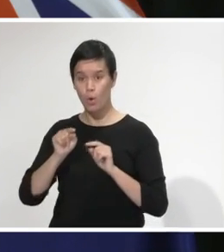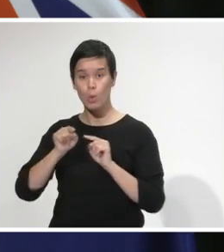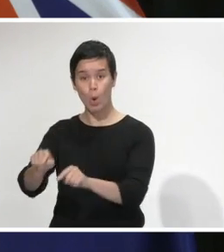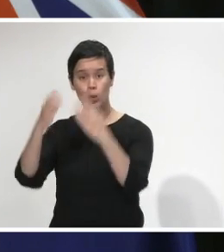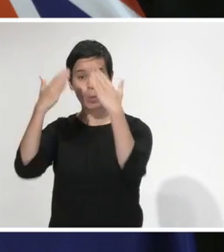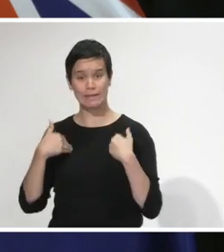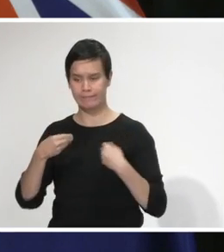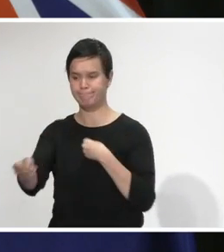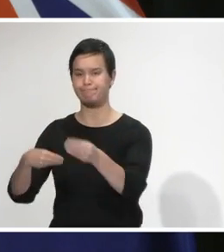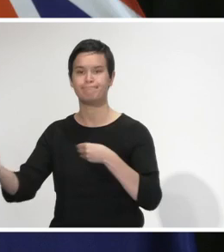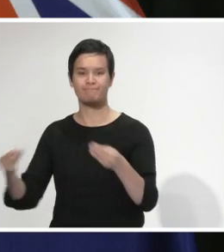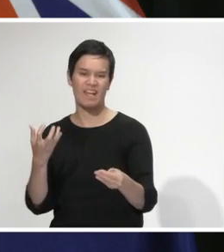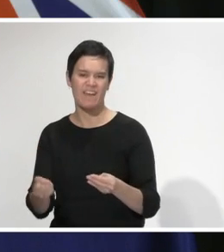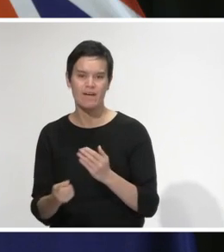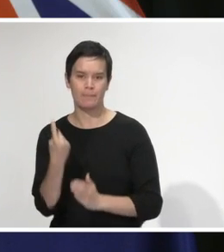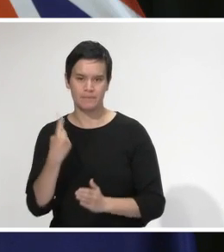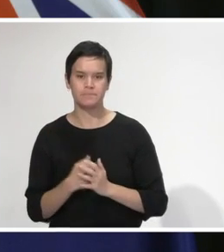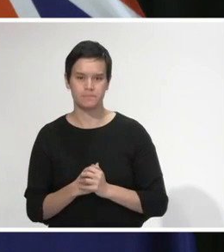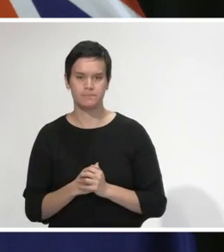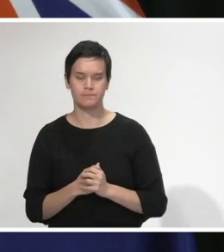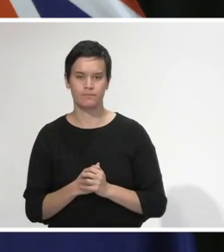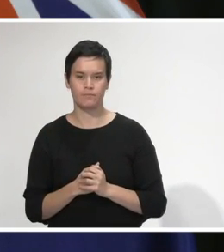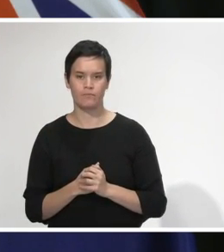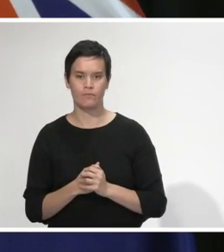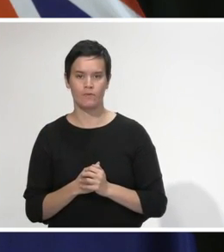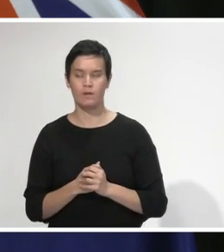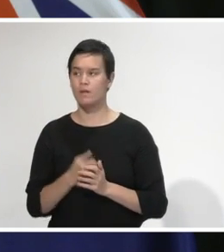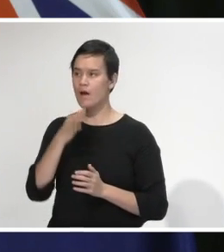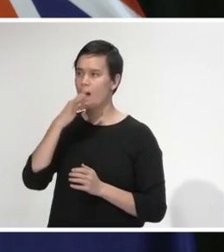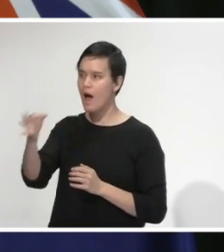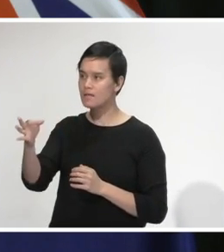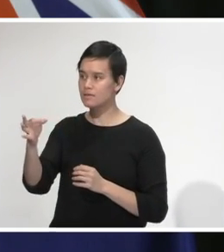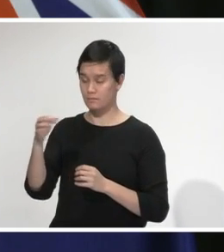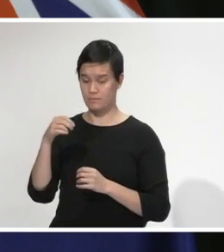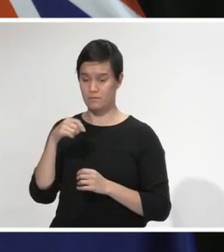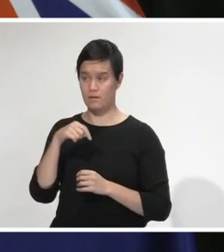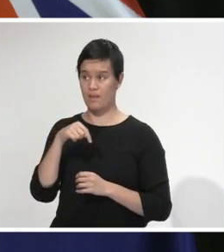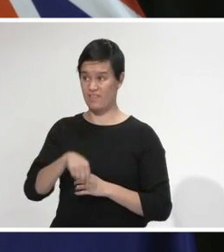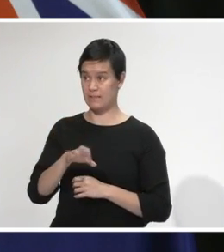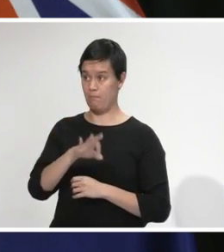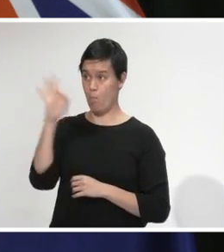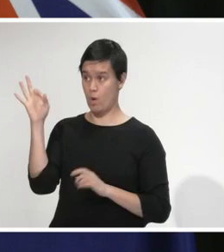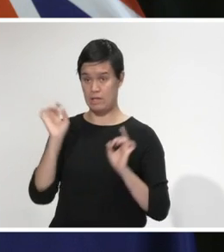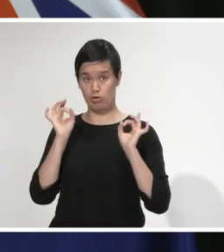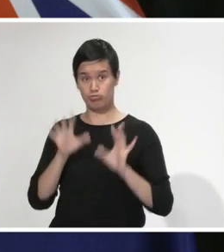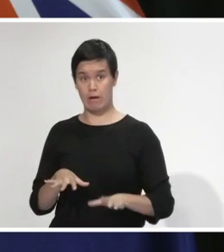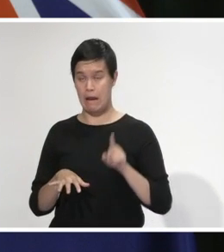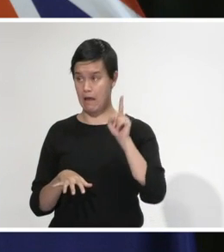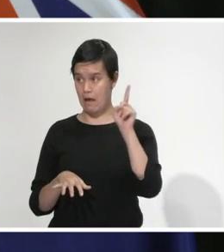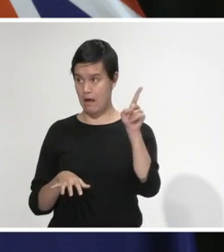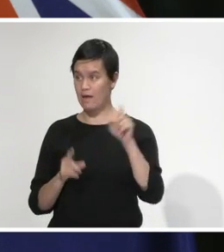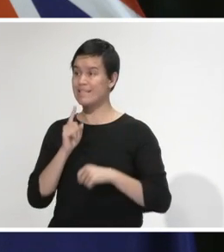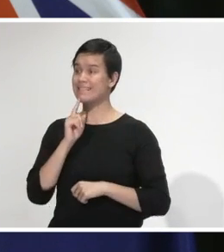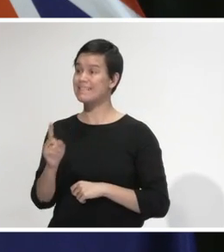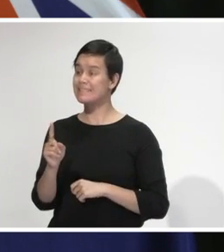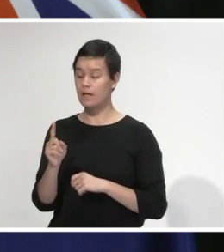person was. Okay. The comment on this morning, Australia says that they are able to contact trace cases within 2 to